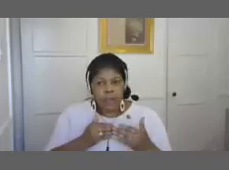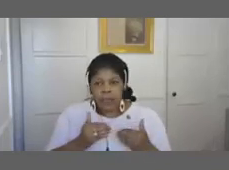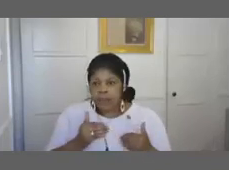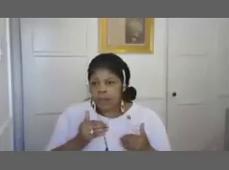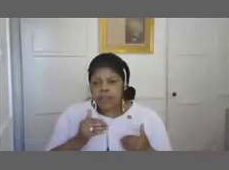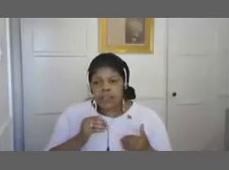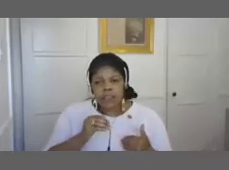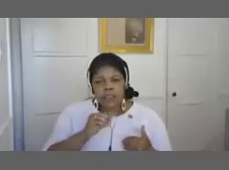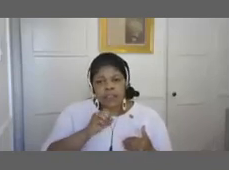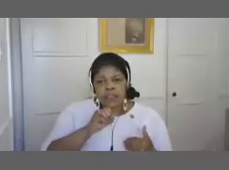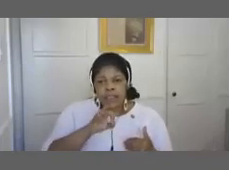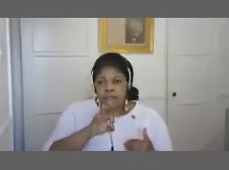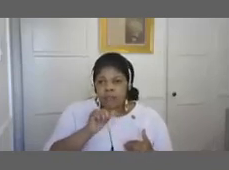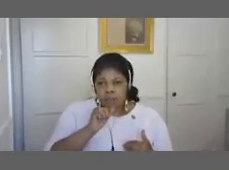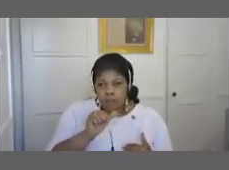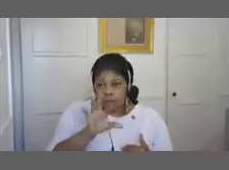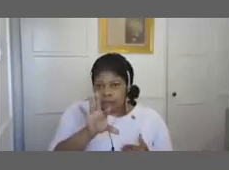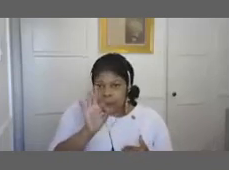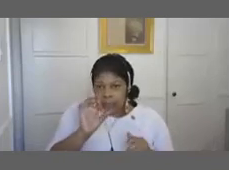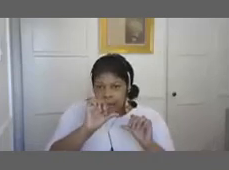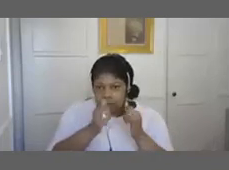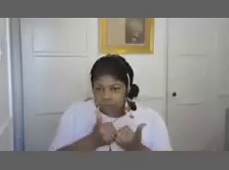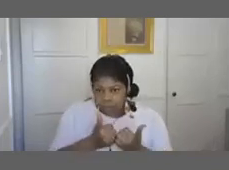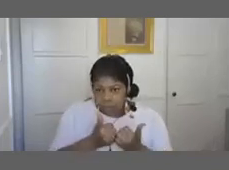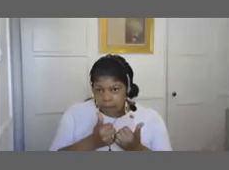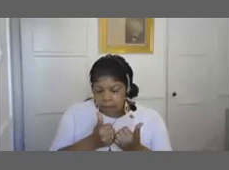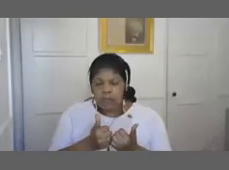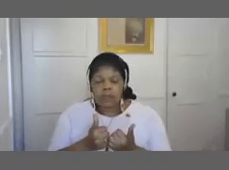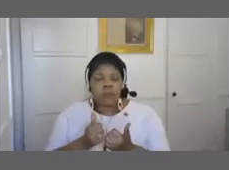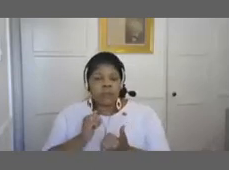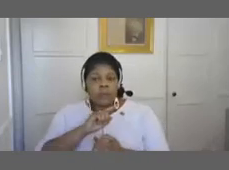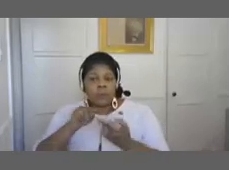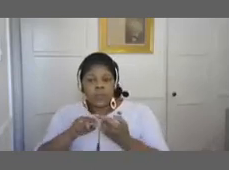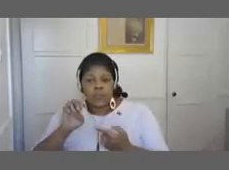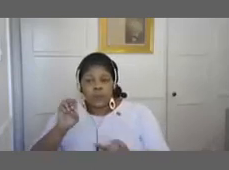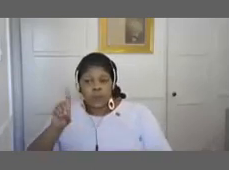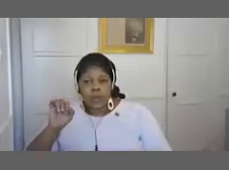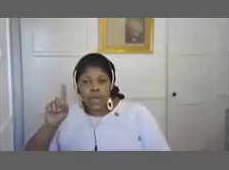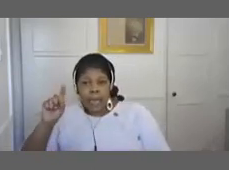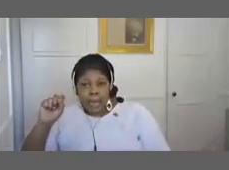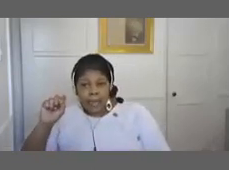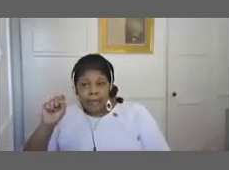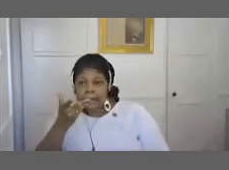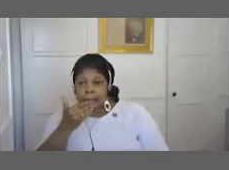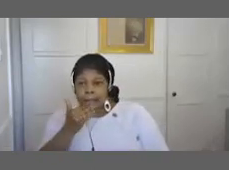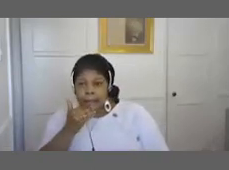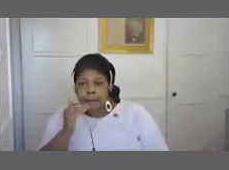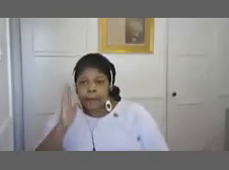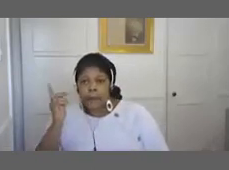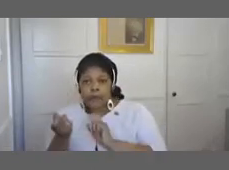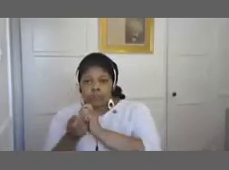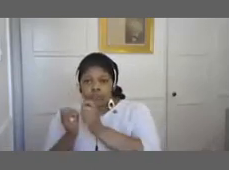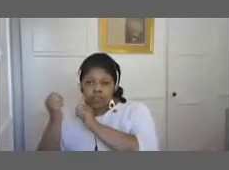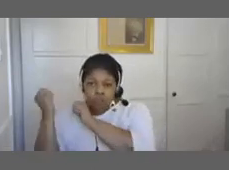that if you edit that color, it will change all of those colors globally. On the other